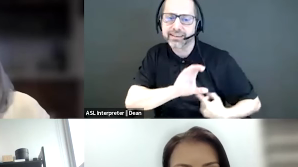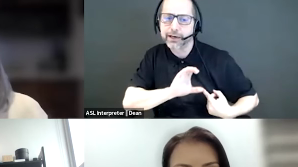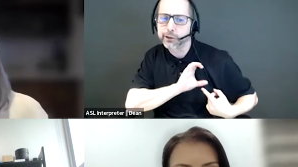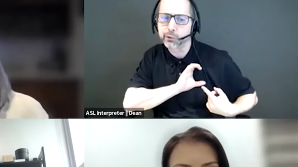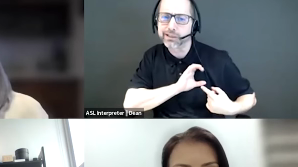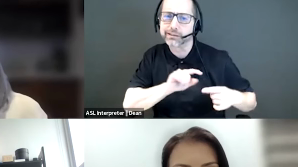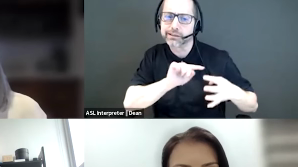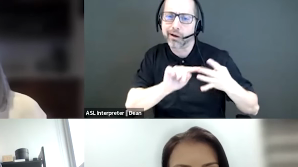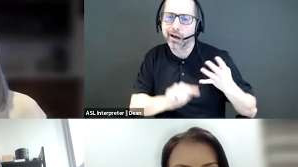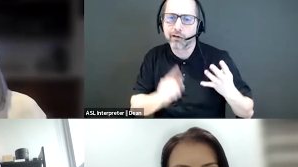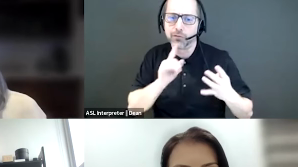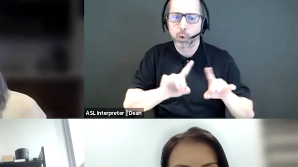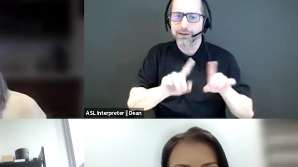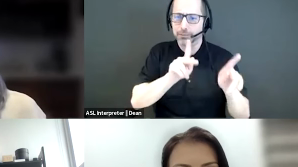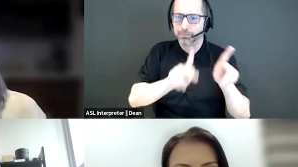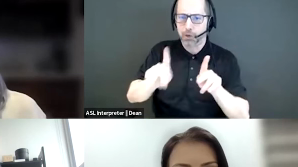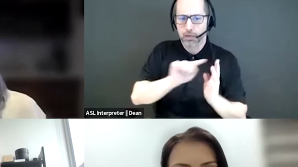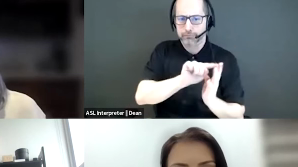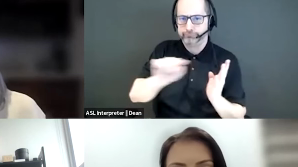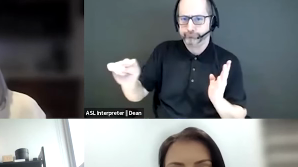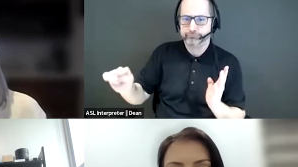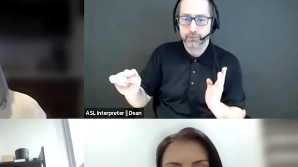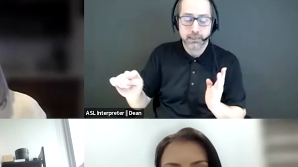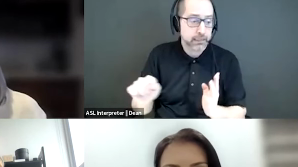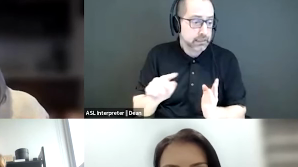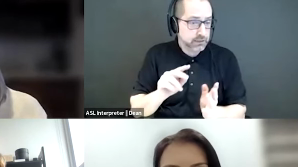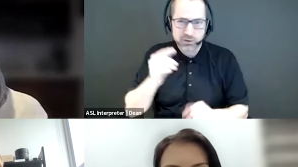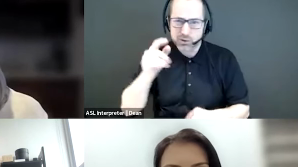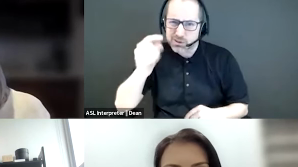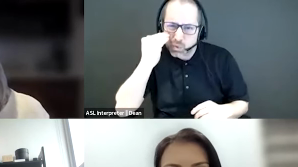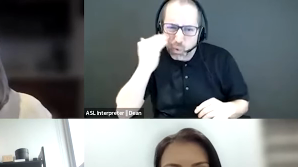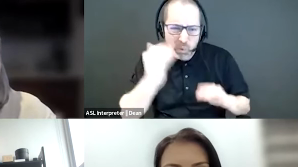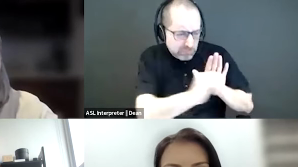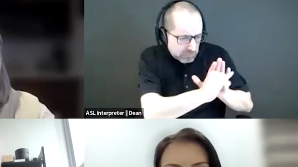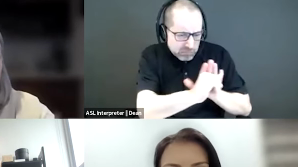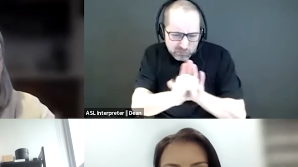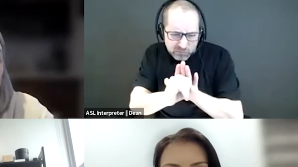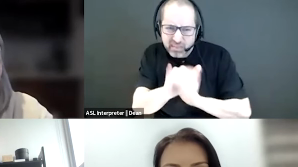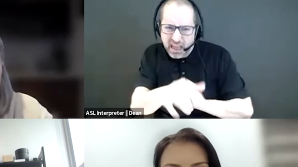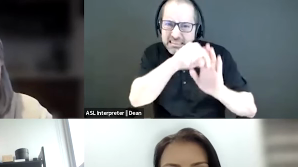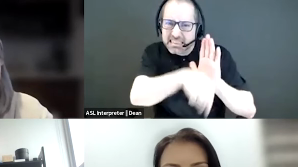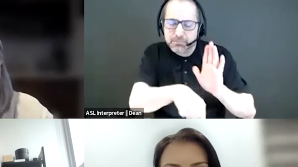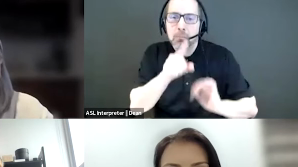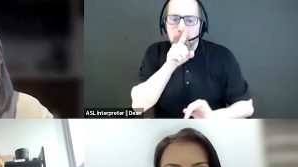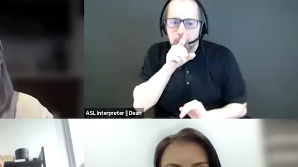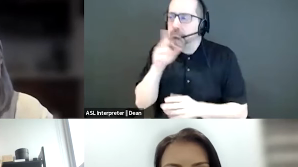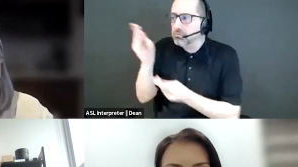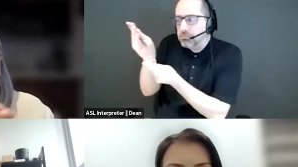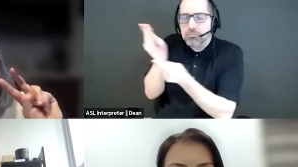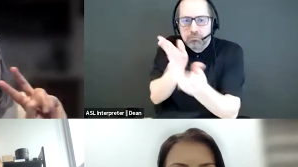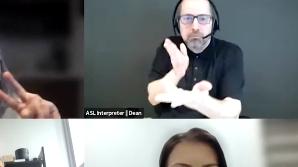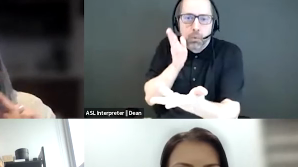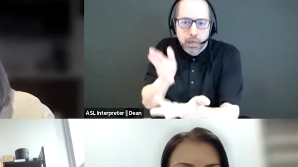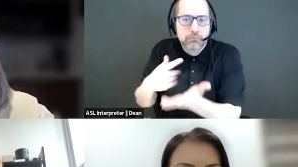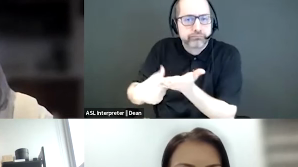Now, that's all to say you don't need to really know what that is. We'll talk about some tools we're familiar with,